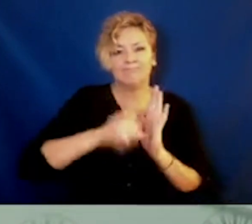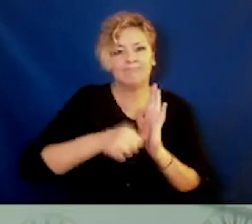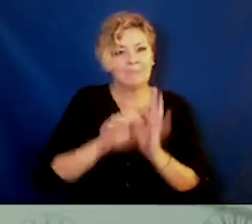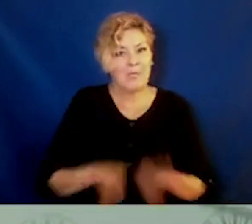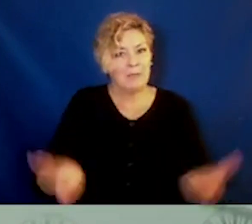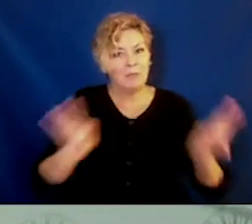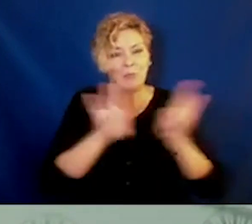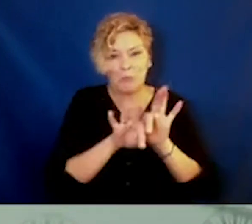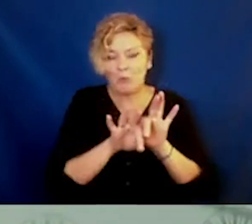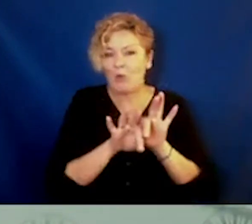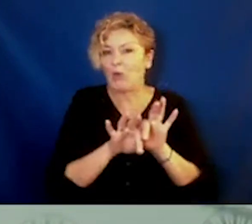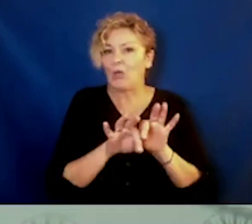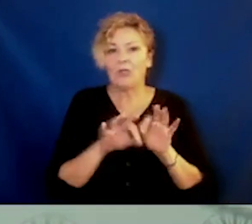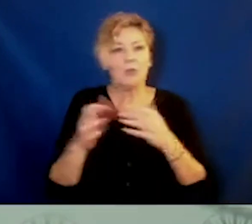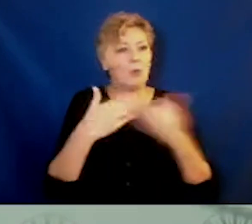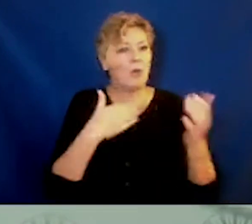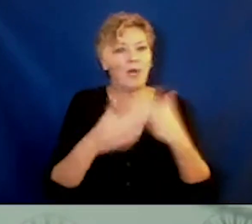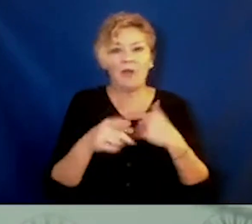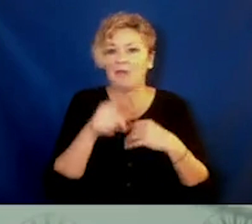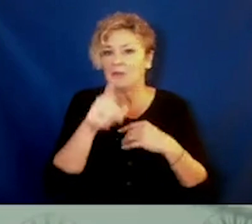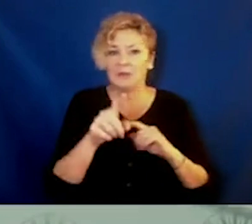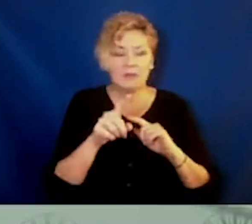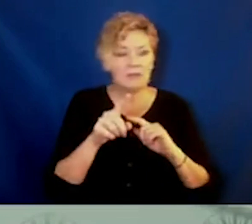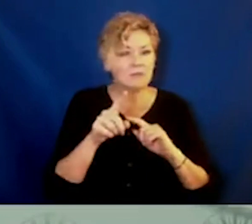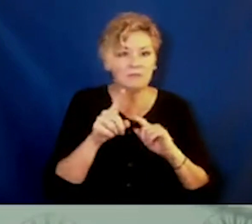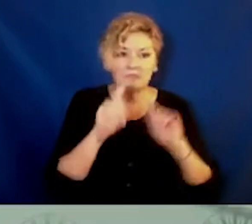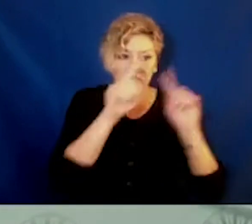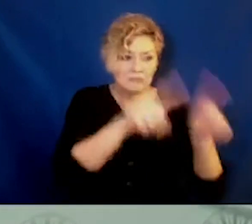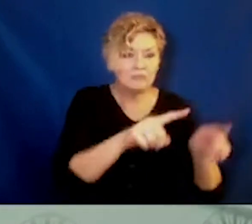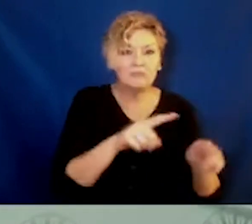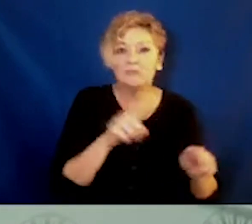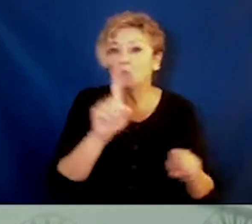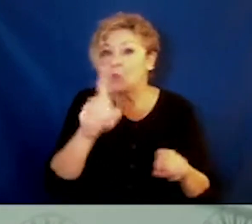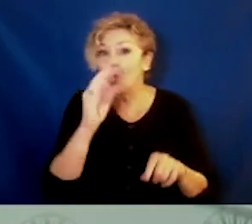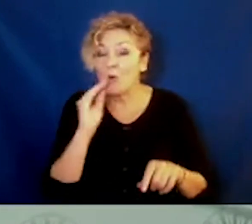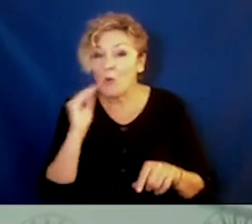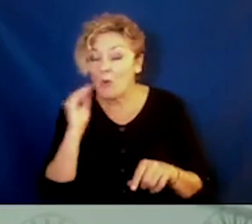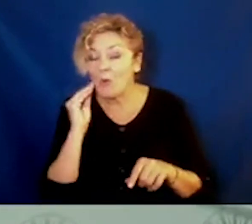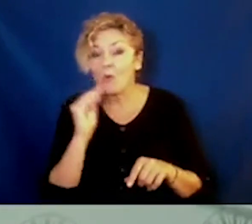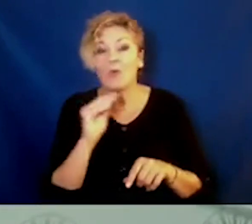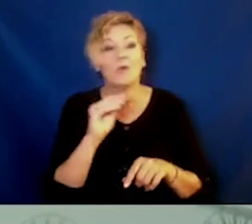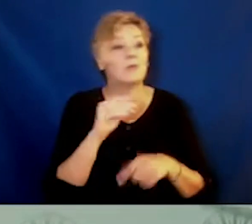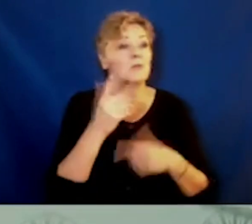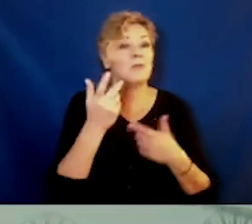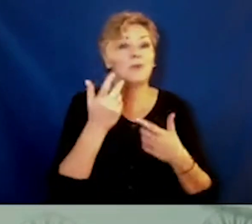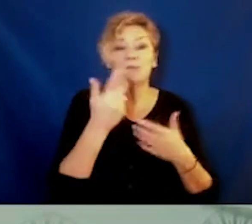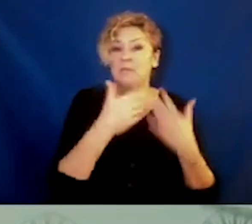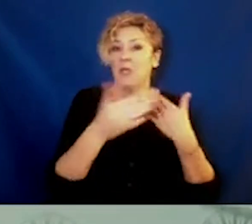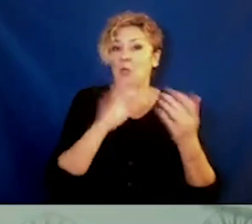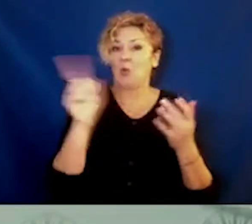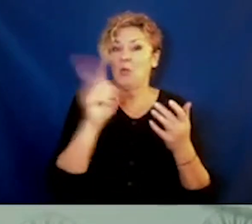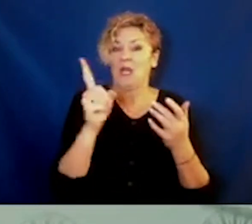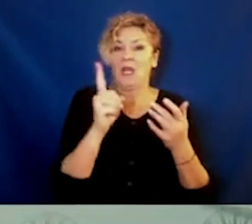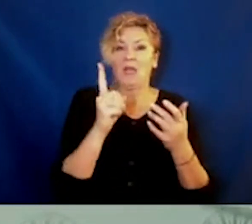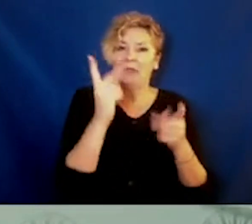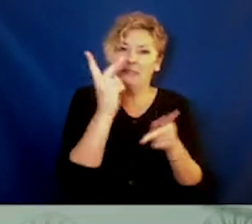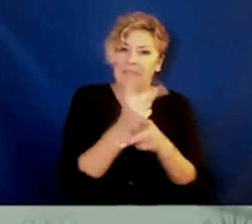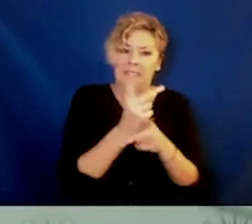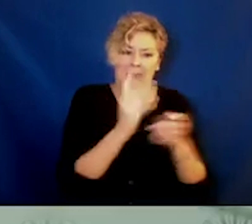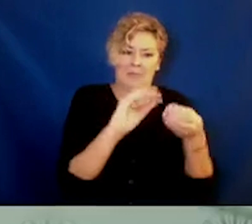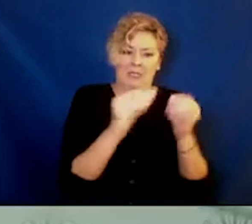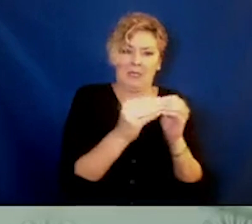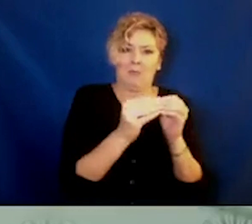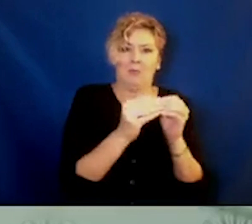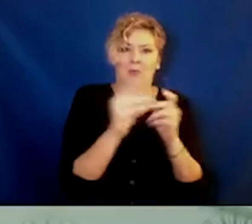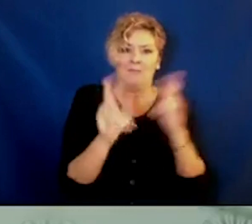surges, we need to respond with increased effort and stepped-up focus using all of the public health measures we have available to us. We know